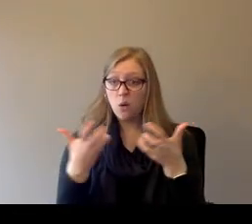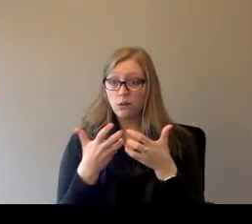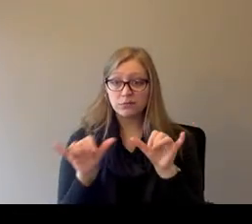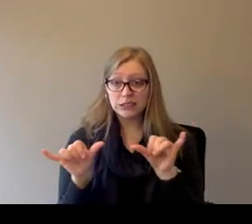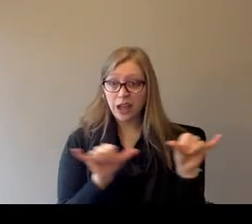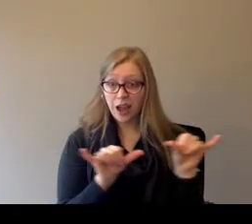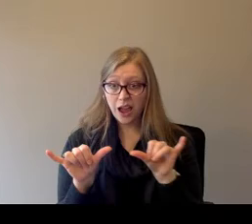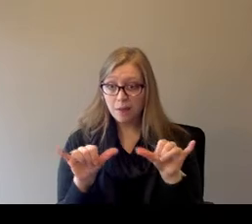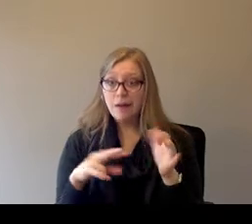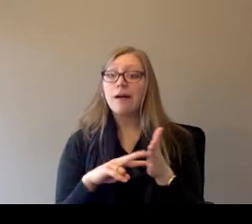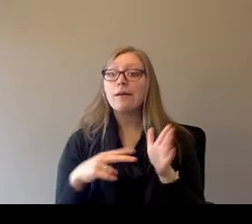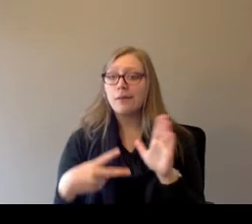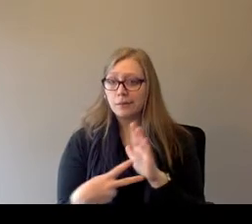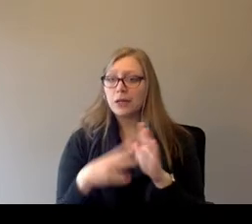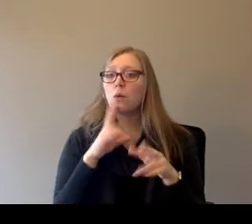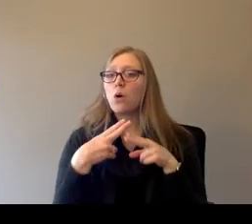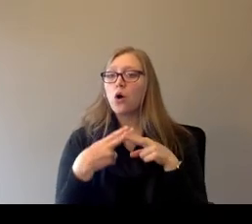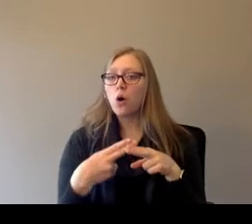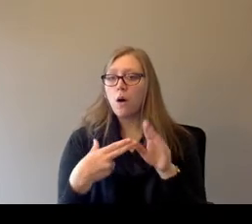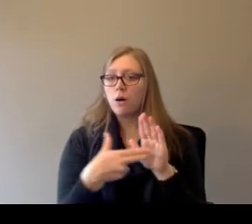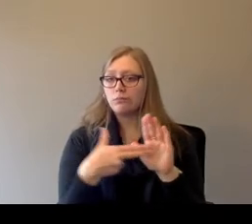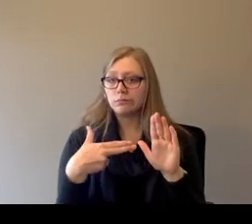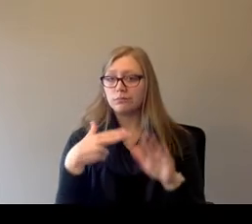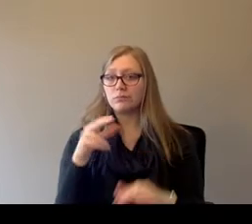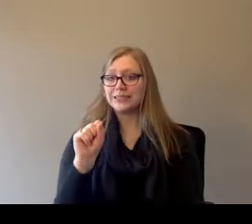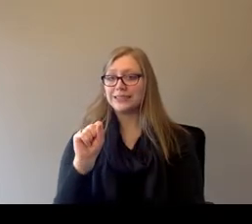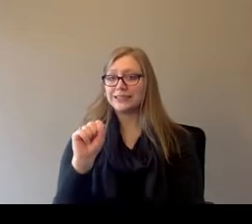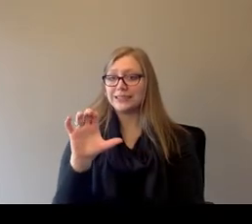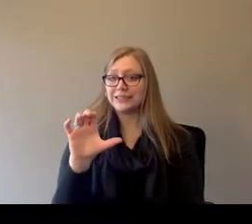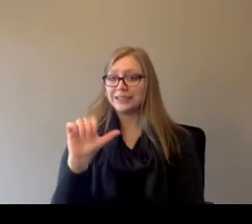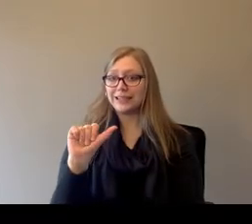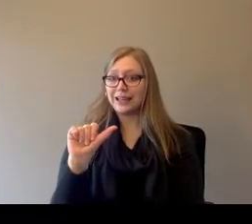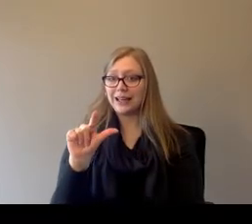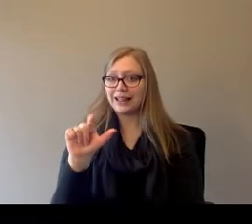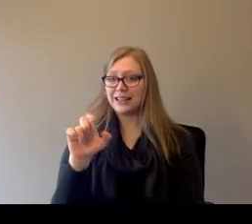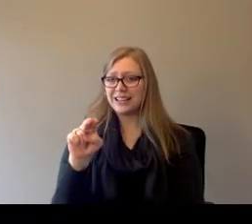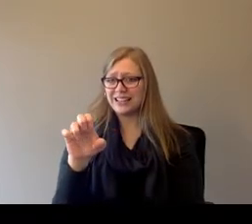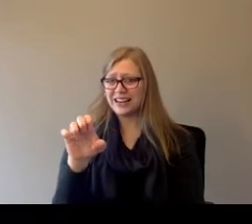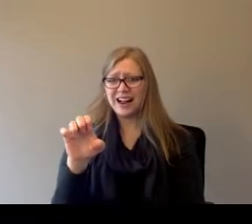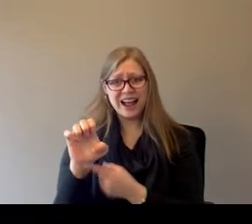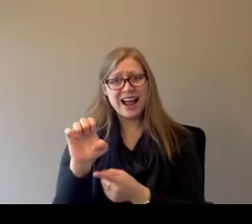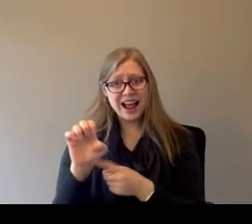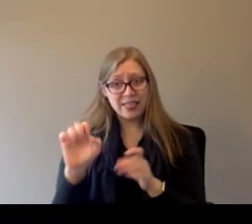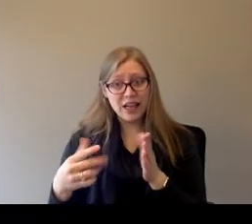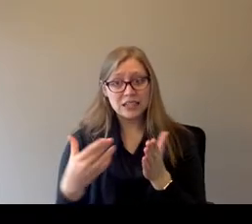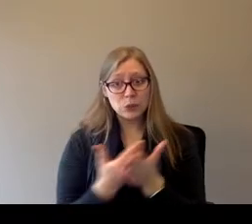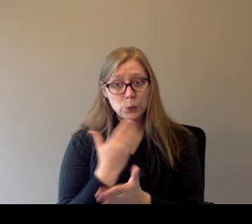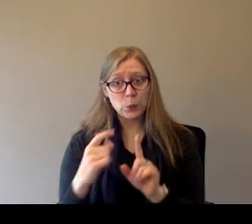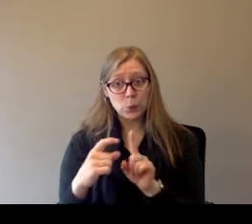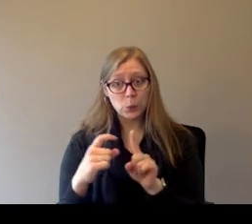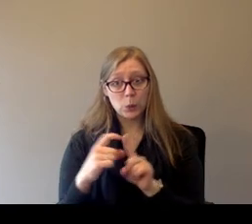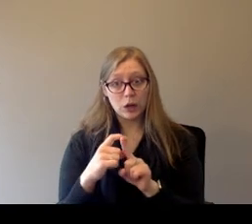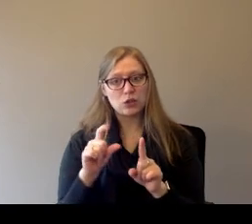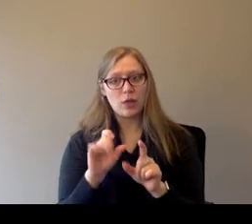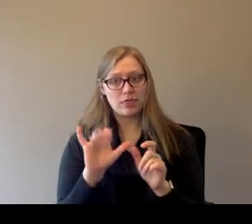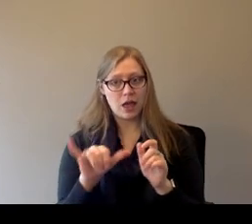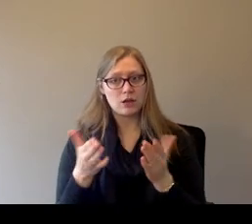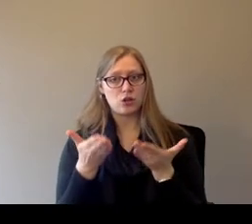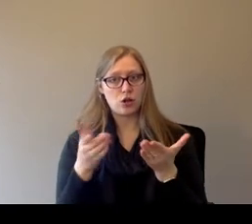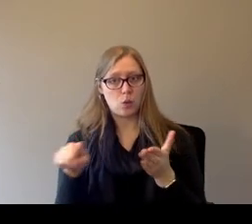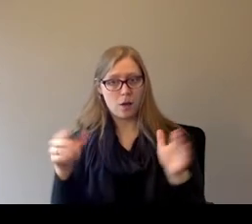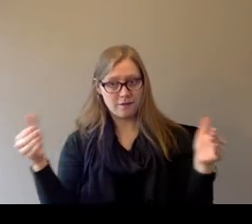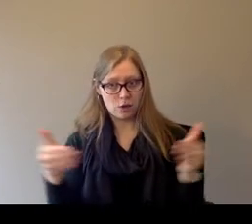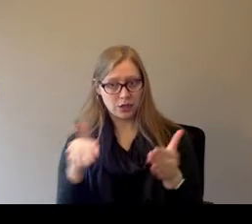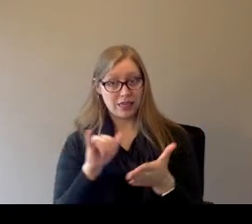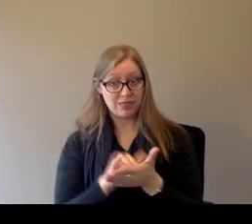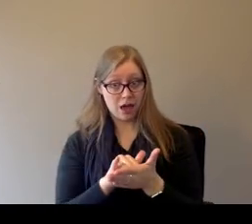scalene triangle. And that's the word you're probably least familiar with, so that's the one to focus on. So here